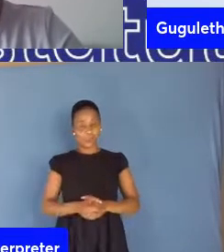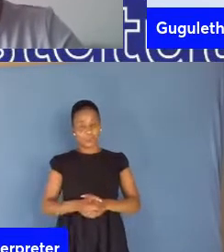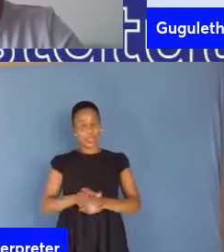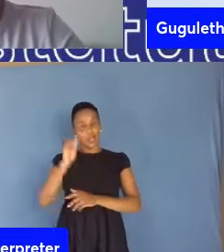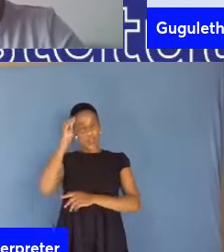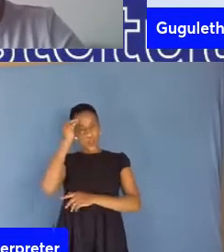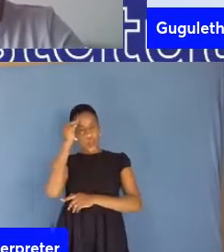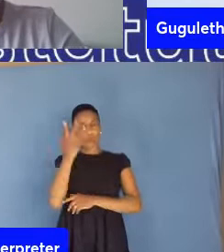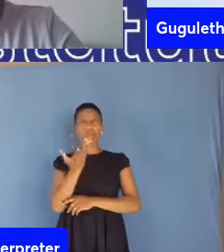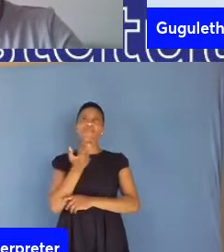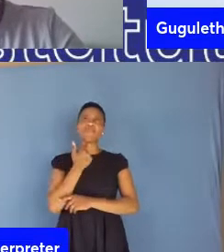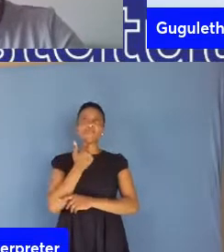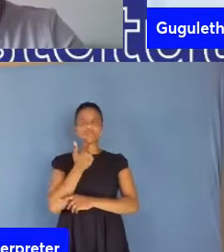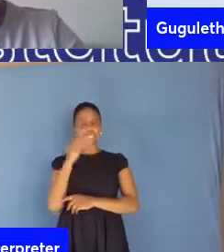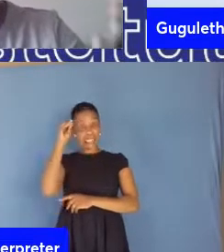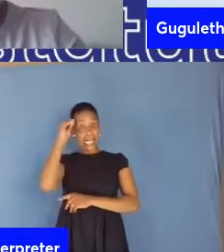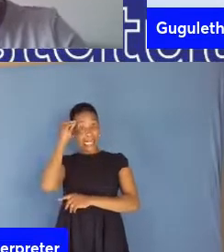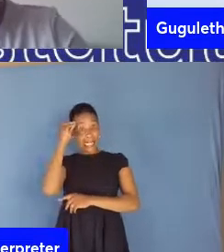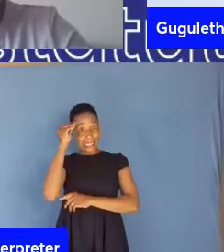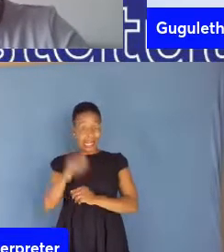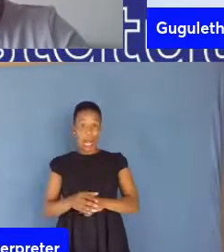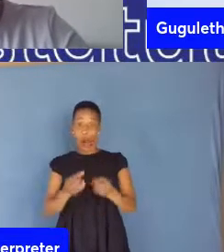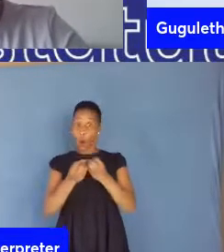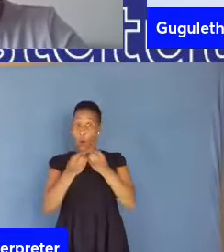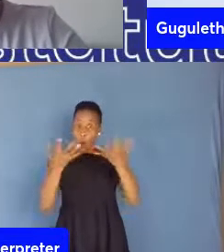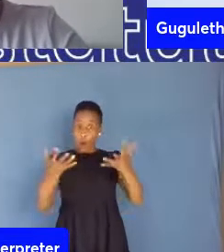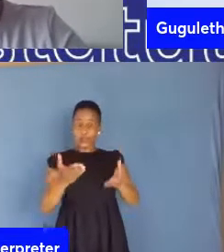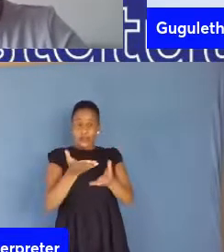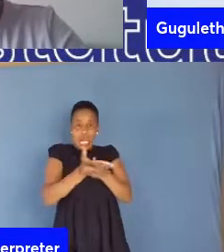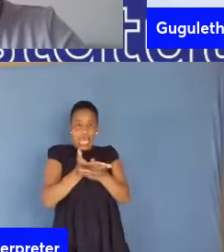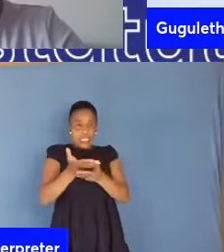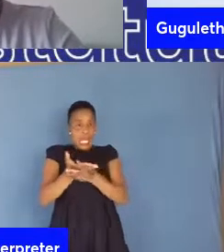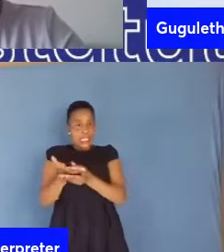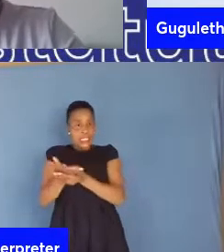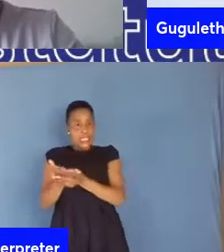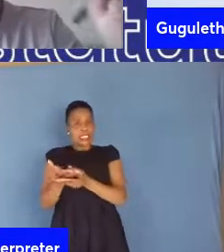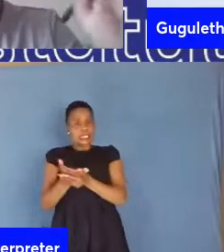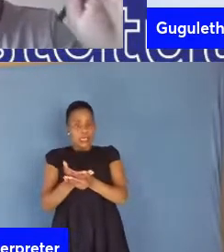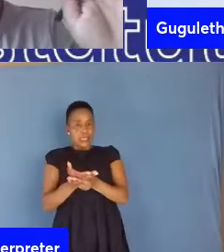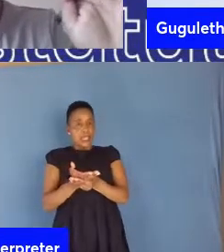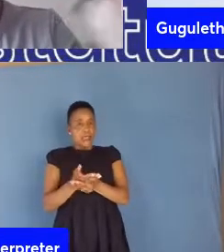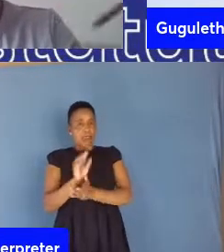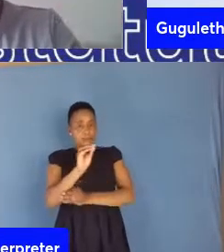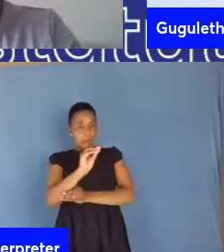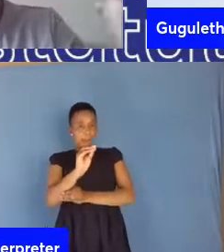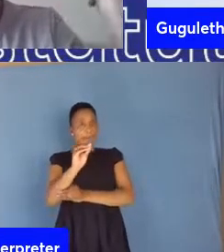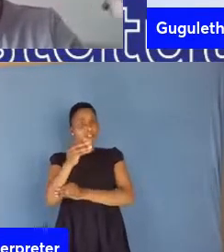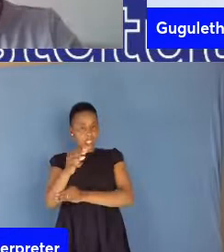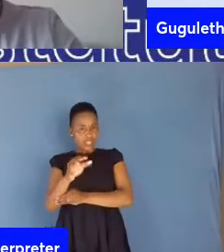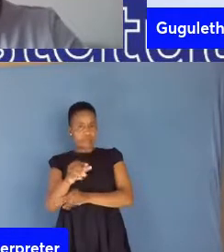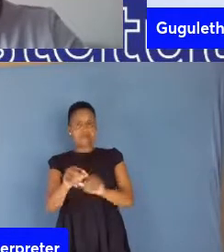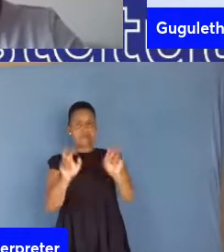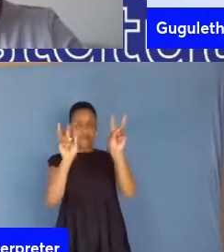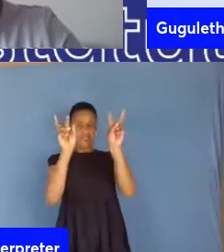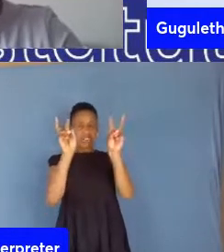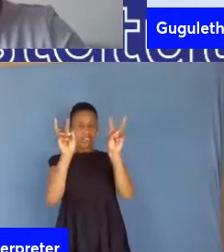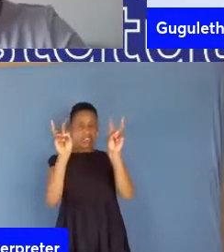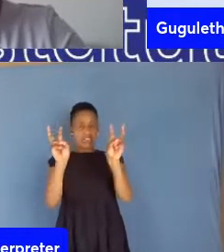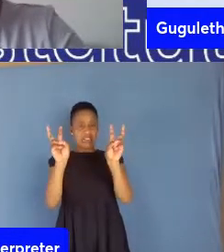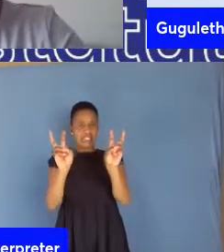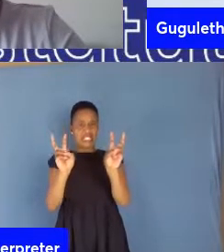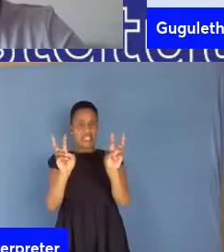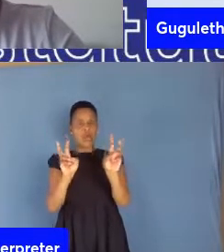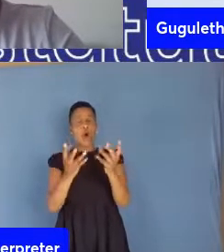interestingly, a lot of cases have been quoted as, or called, the numbers